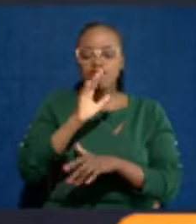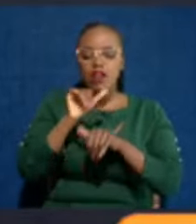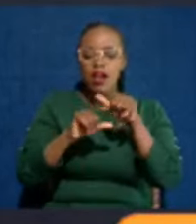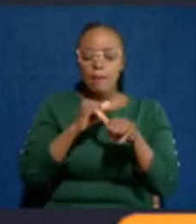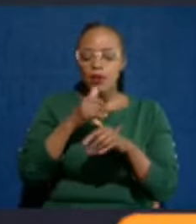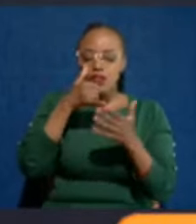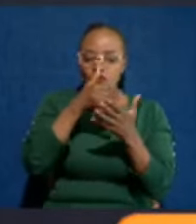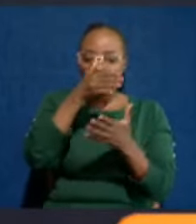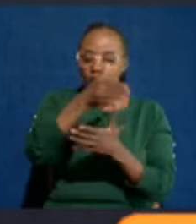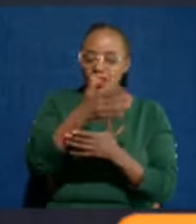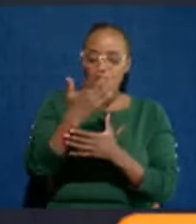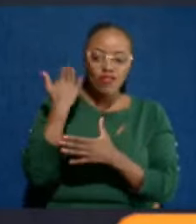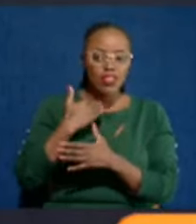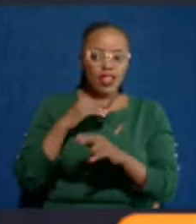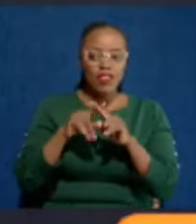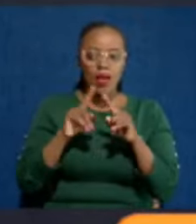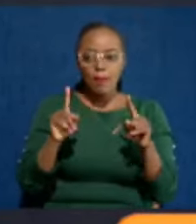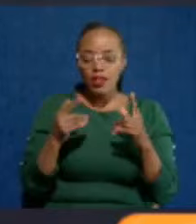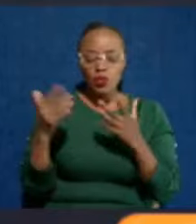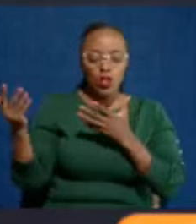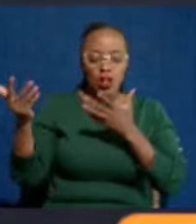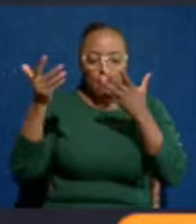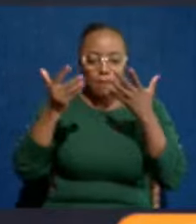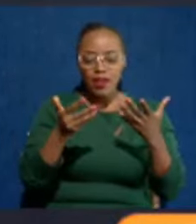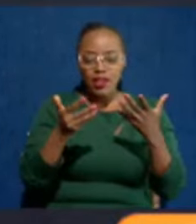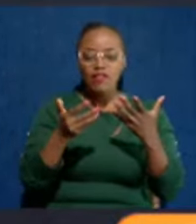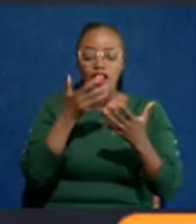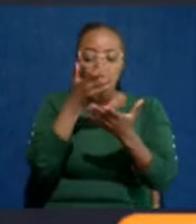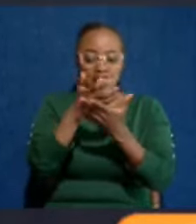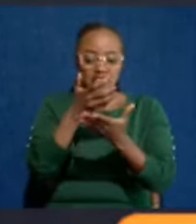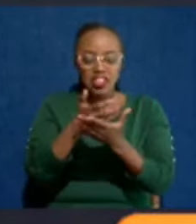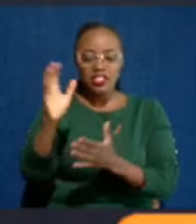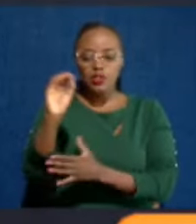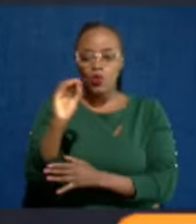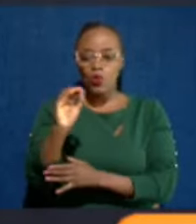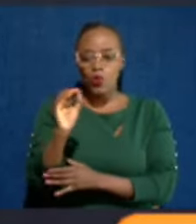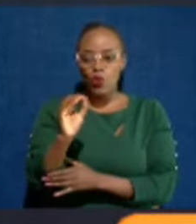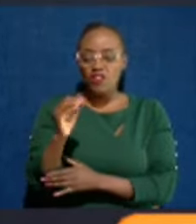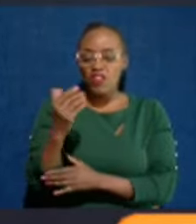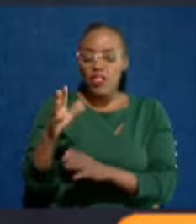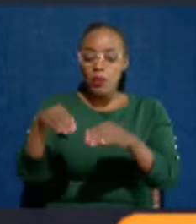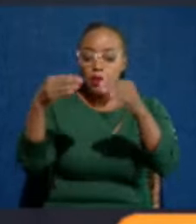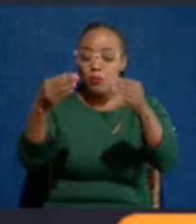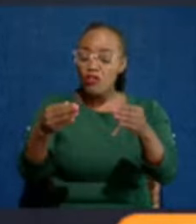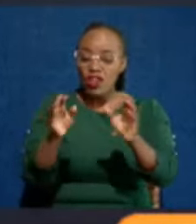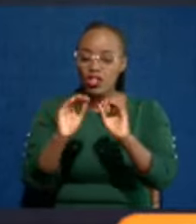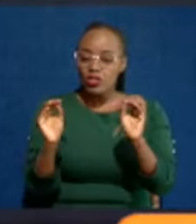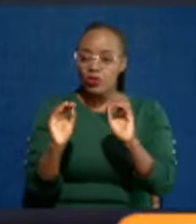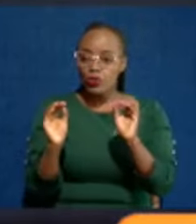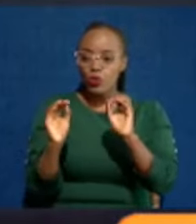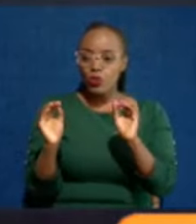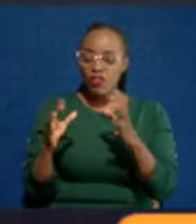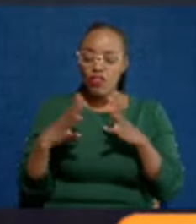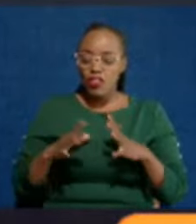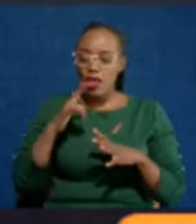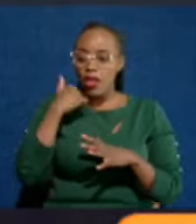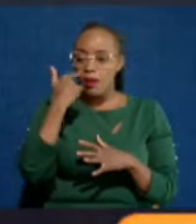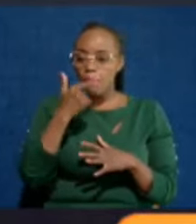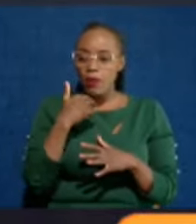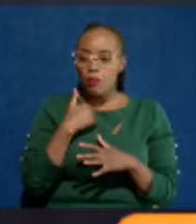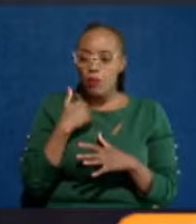infiltration, but they will not table the evidence. Yeah. They will not provide those who have been who